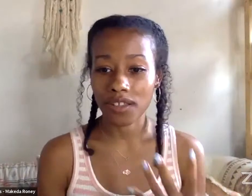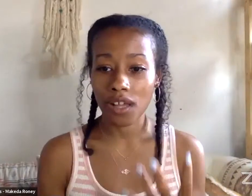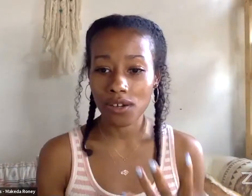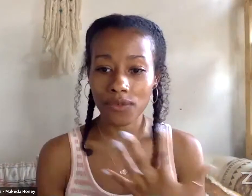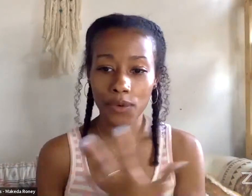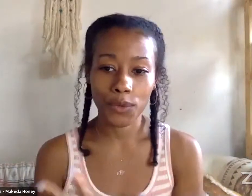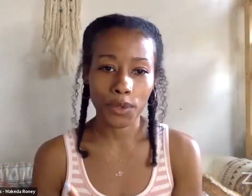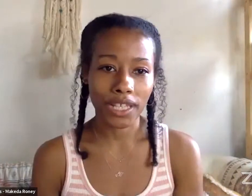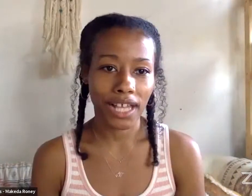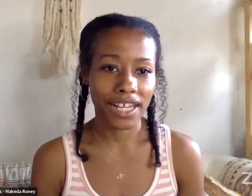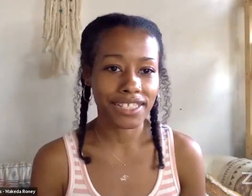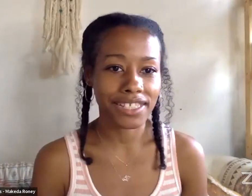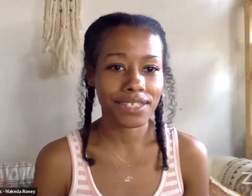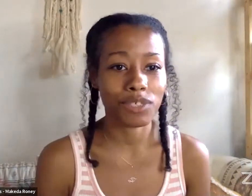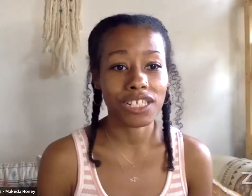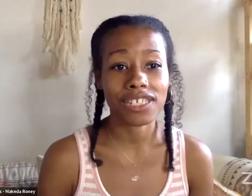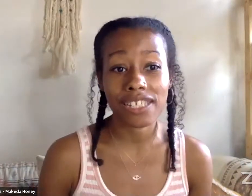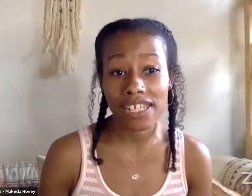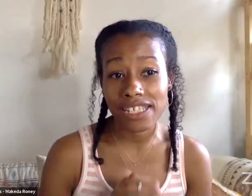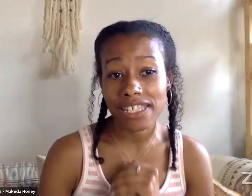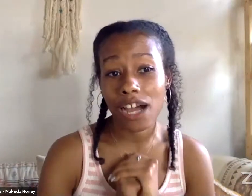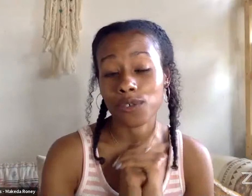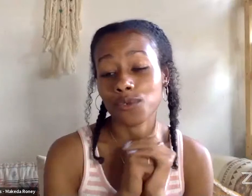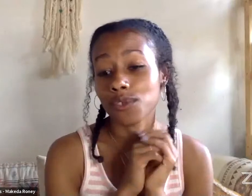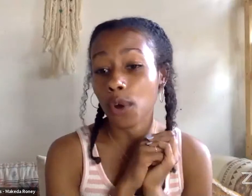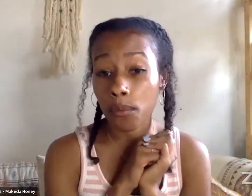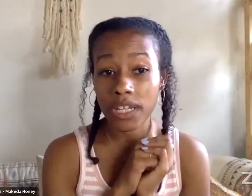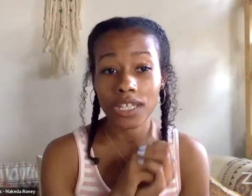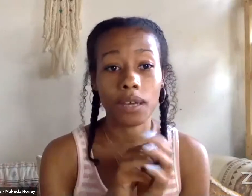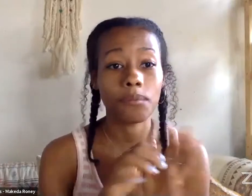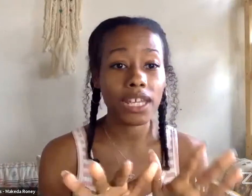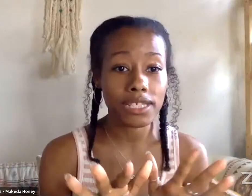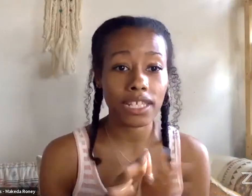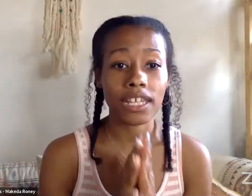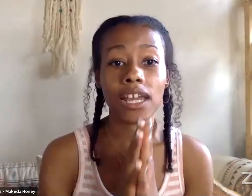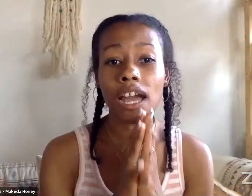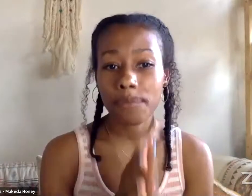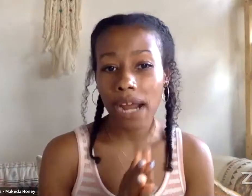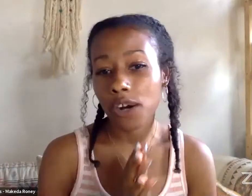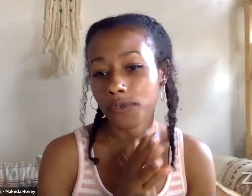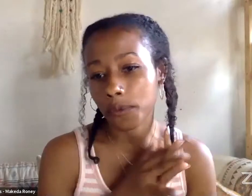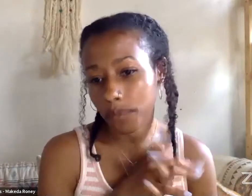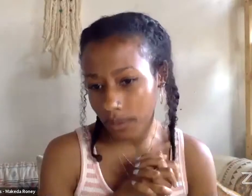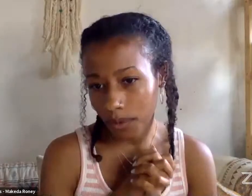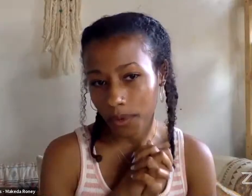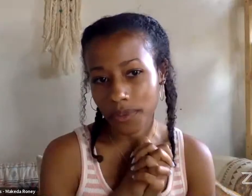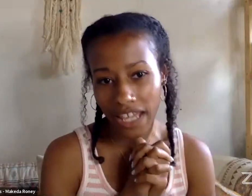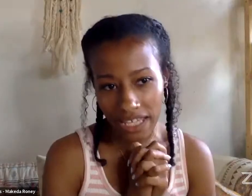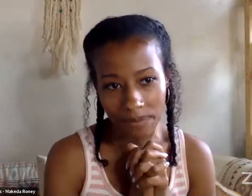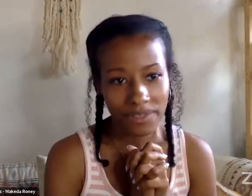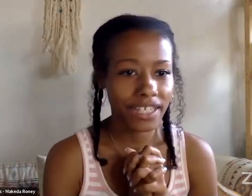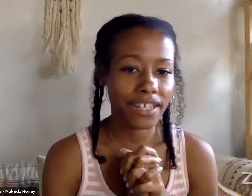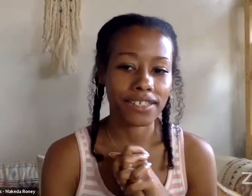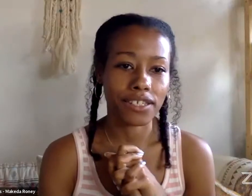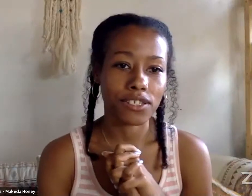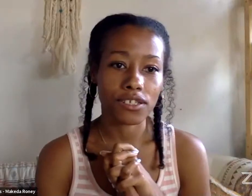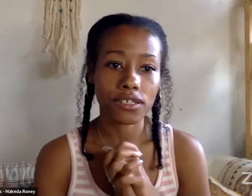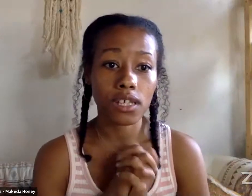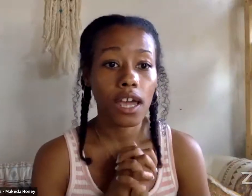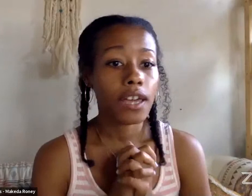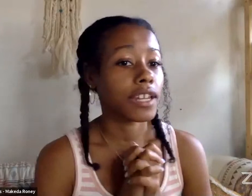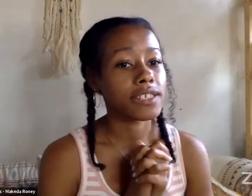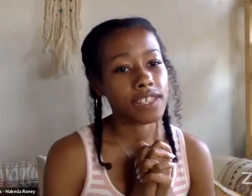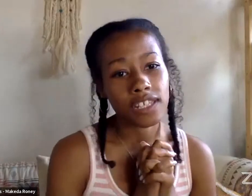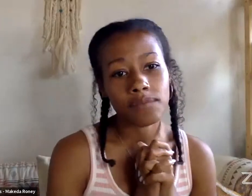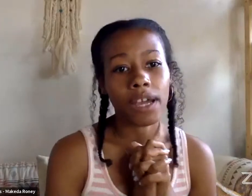the love Roni lines, which extends out through so many amazing, powerful people, names, and